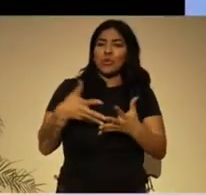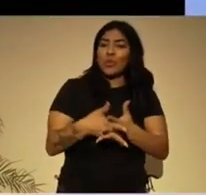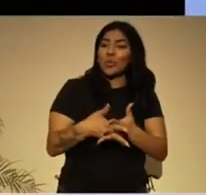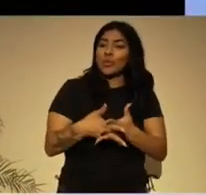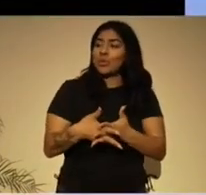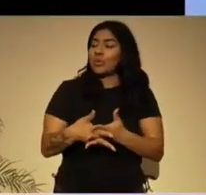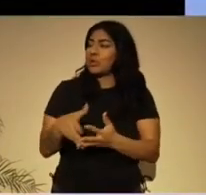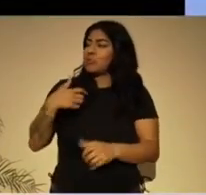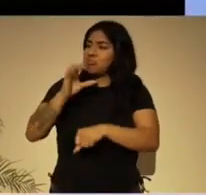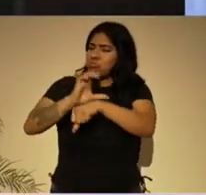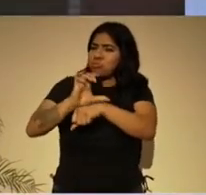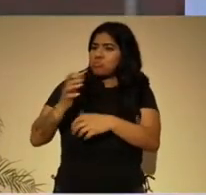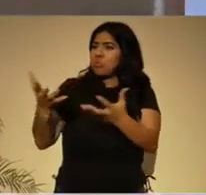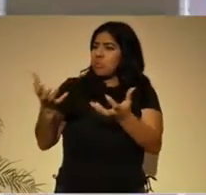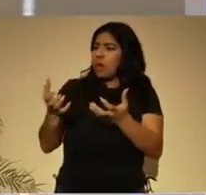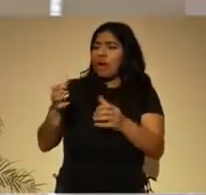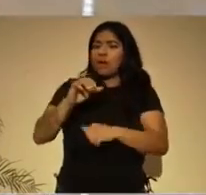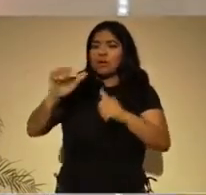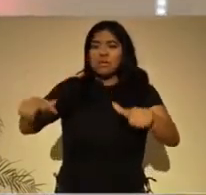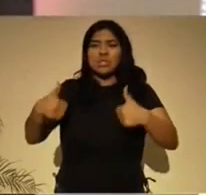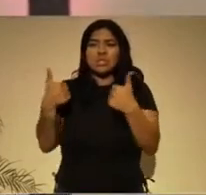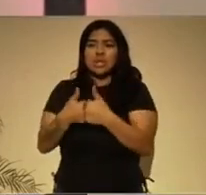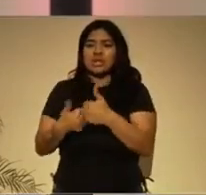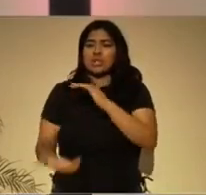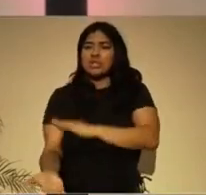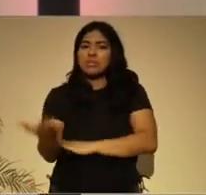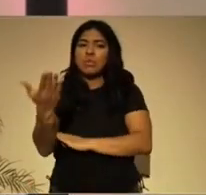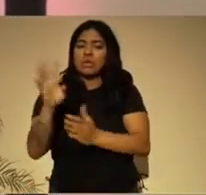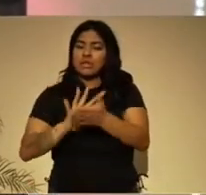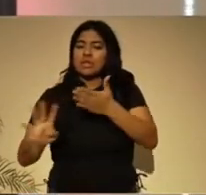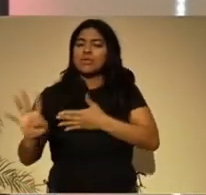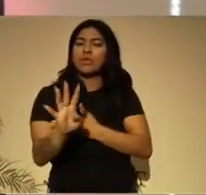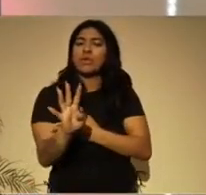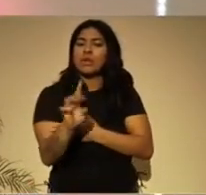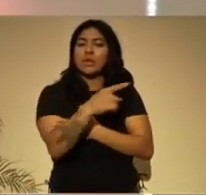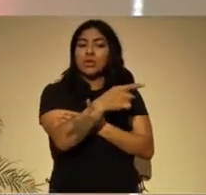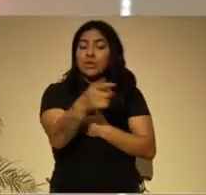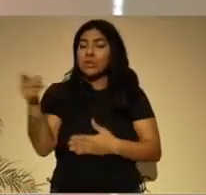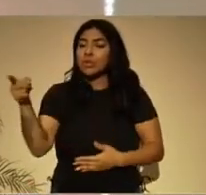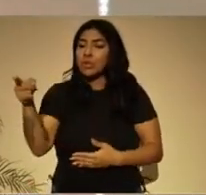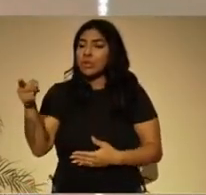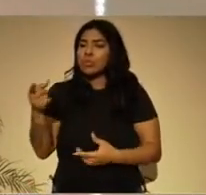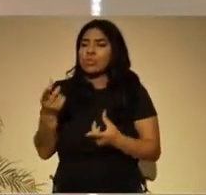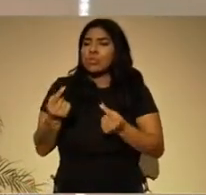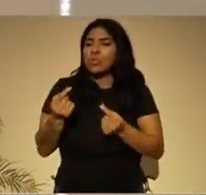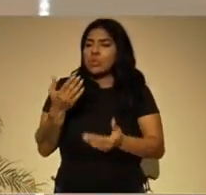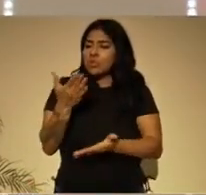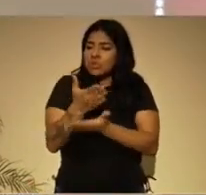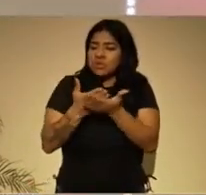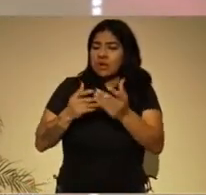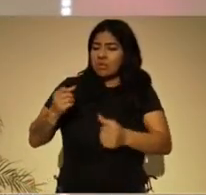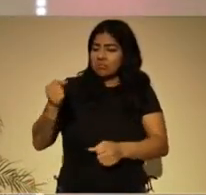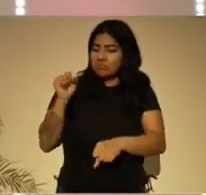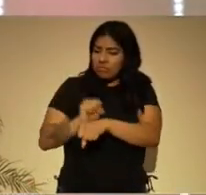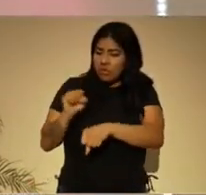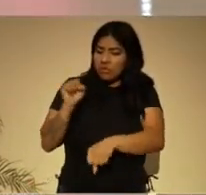church, I want to challenge you this morning that in these next 4 weeks, you would do some work within